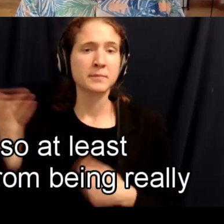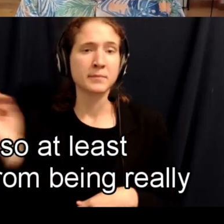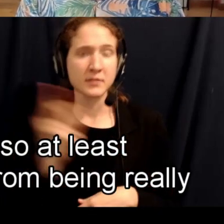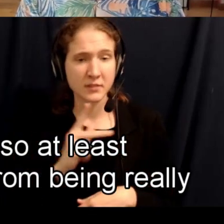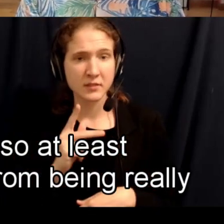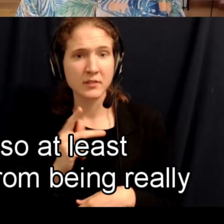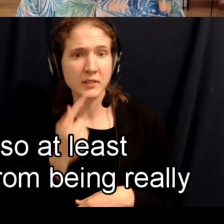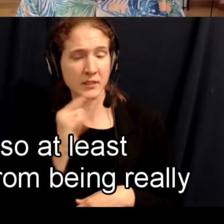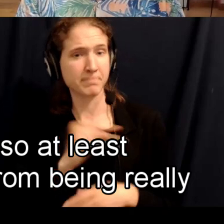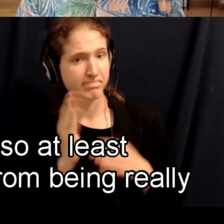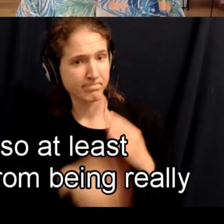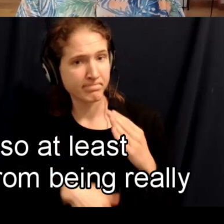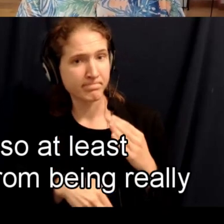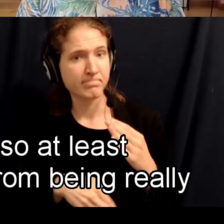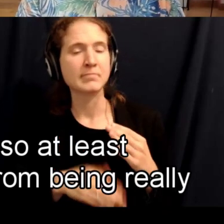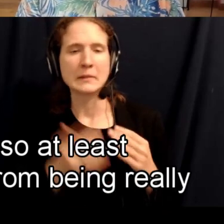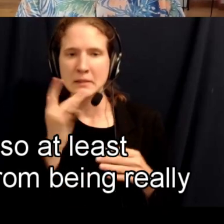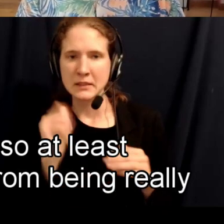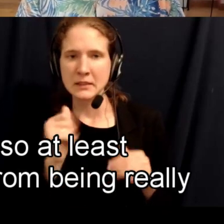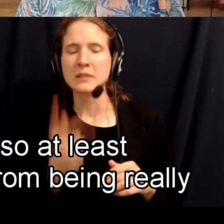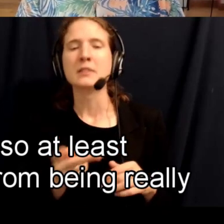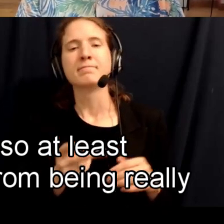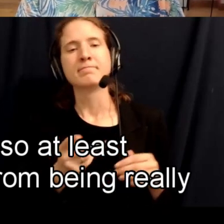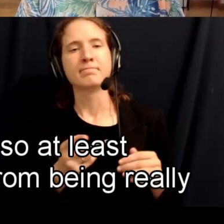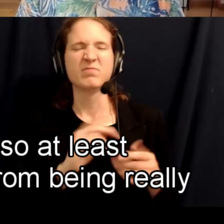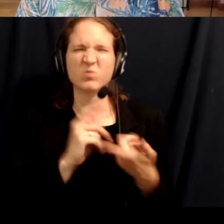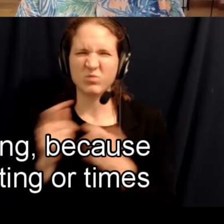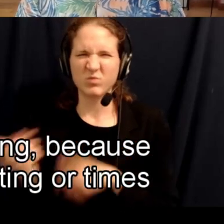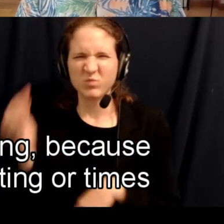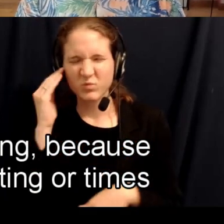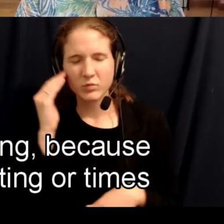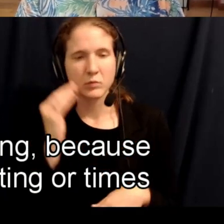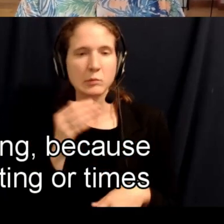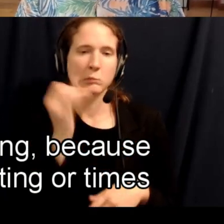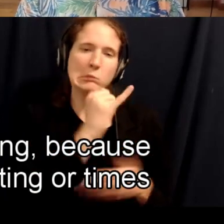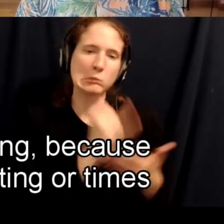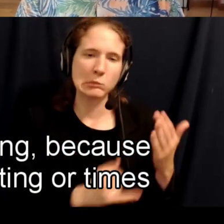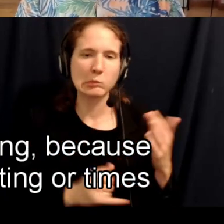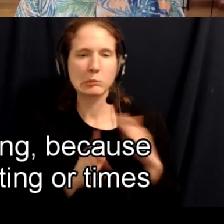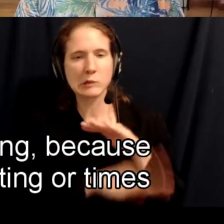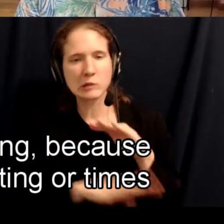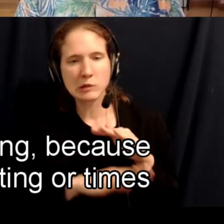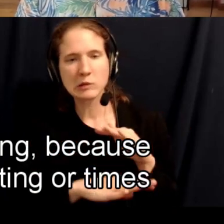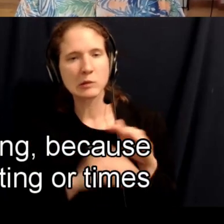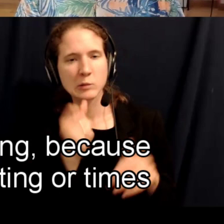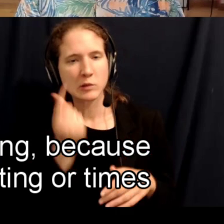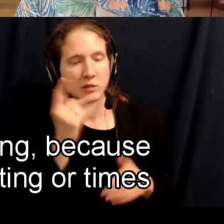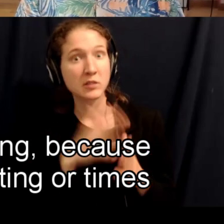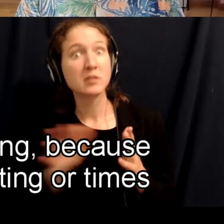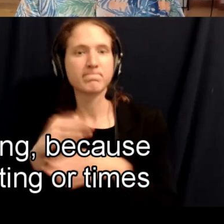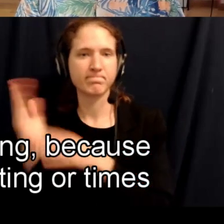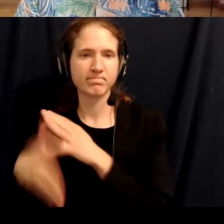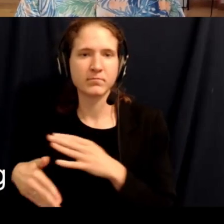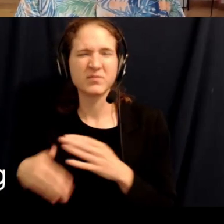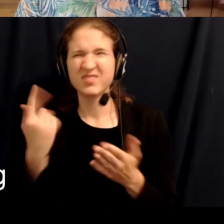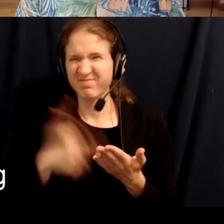finish. So at least they could see, the evolution from, being really sketchy or not understanding. Because there's times during a